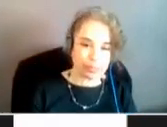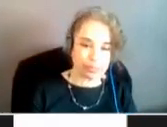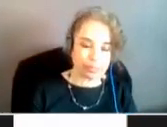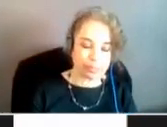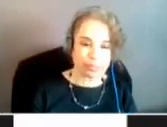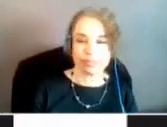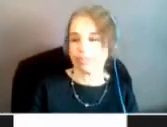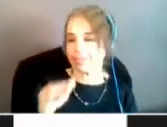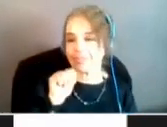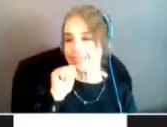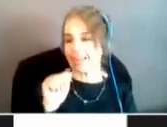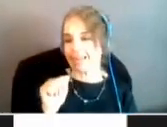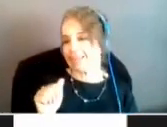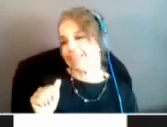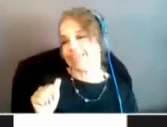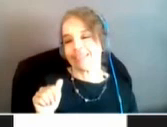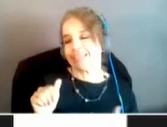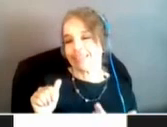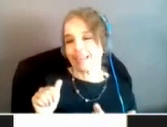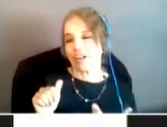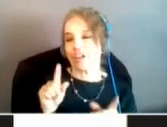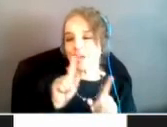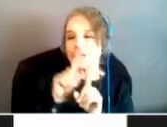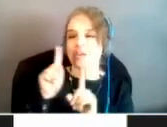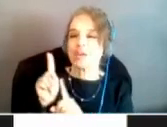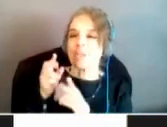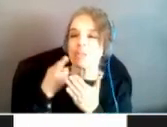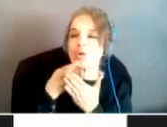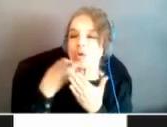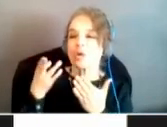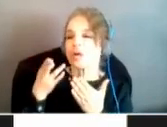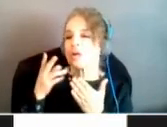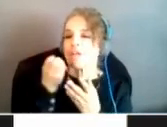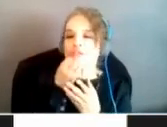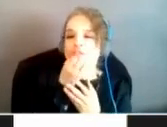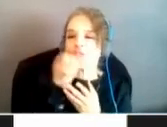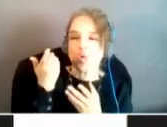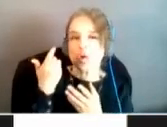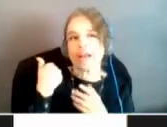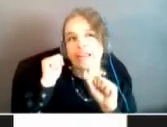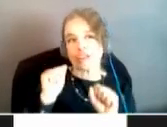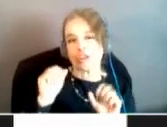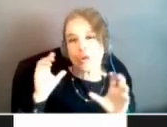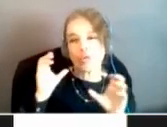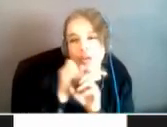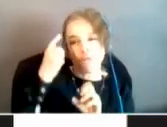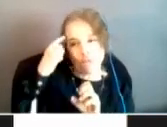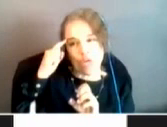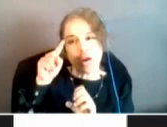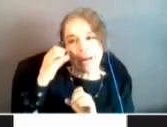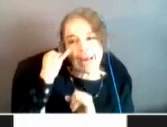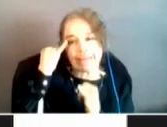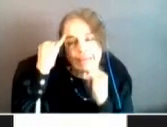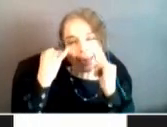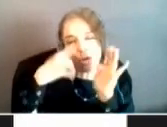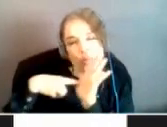is not a comprehensive list of resources, it's just a few that we were able to curate for you to give you an idea of